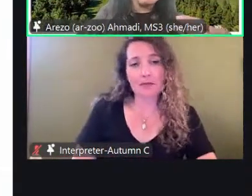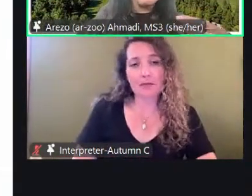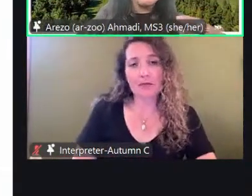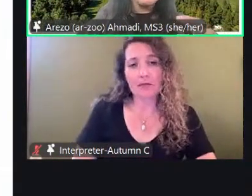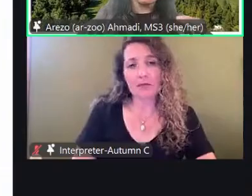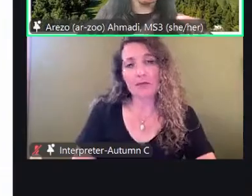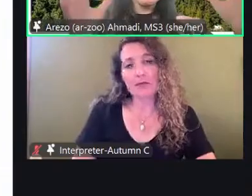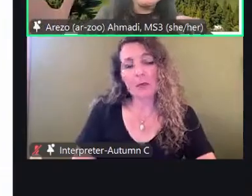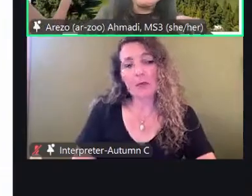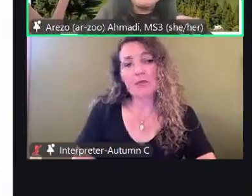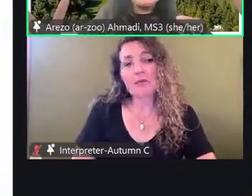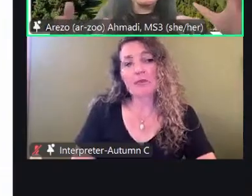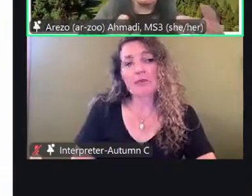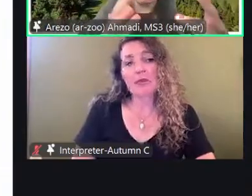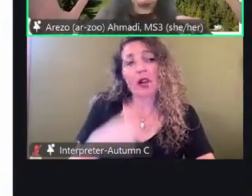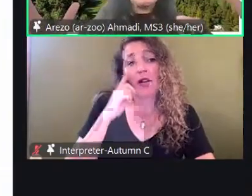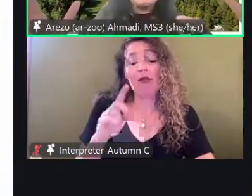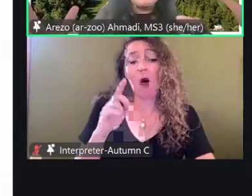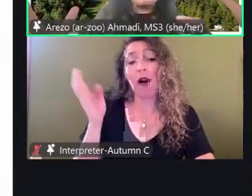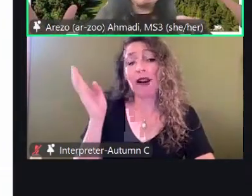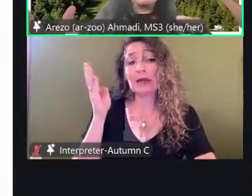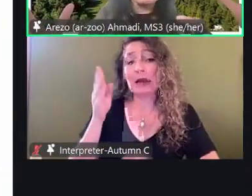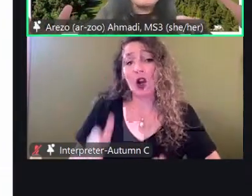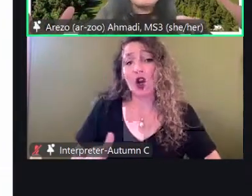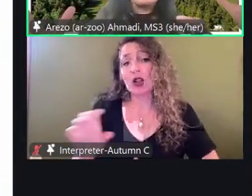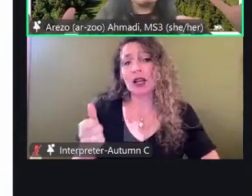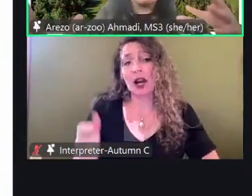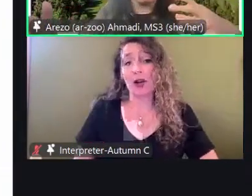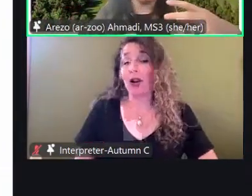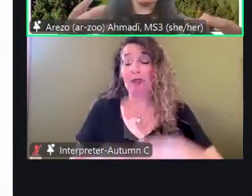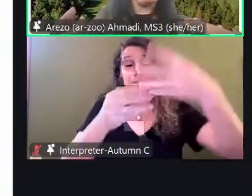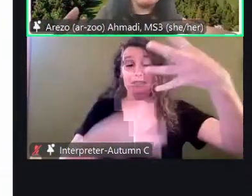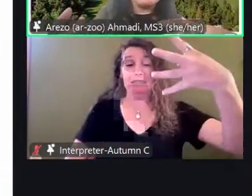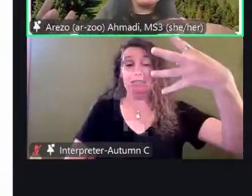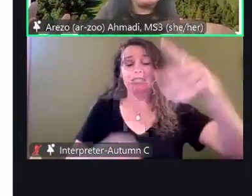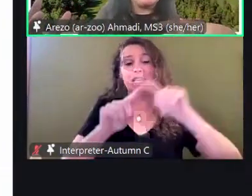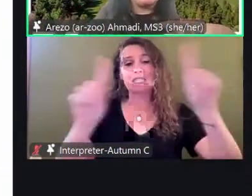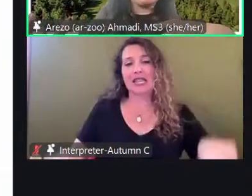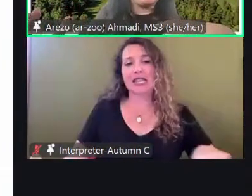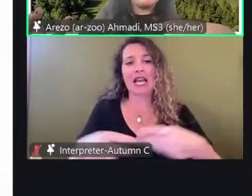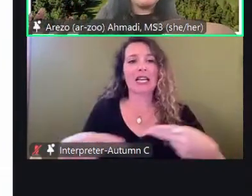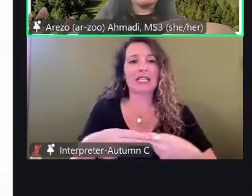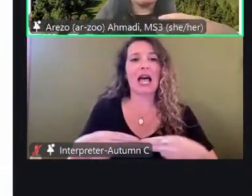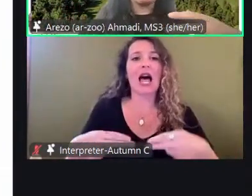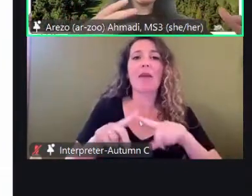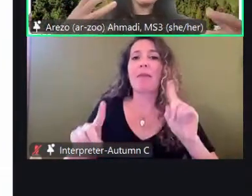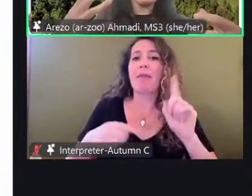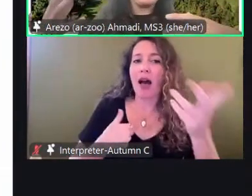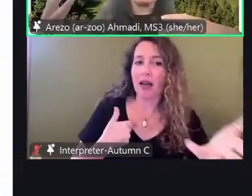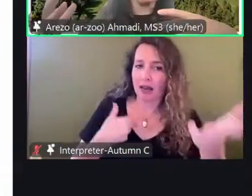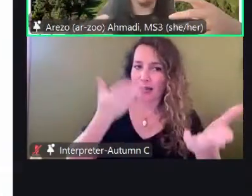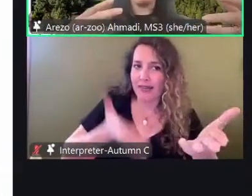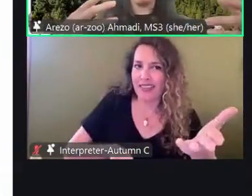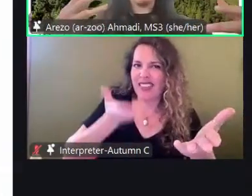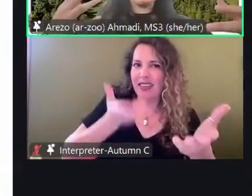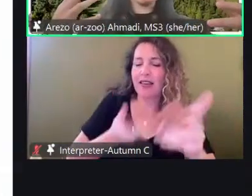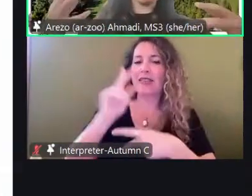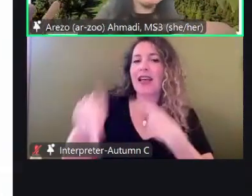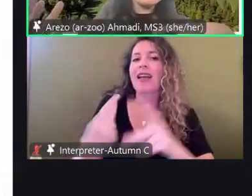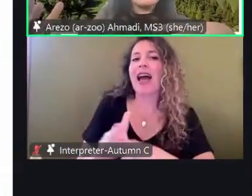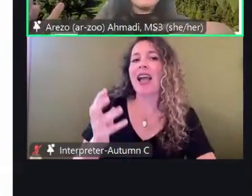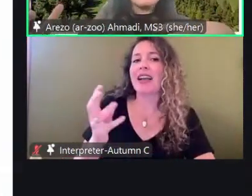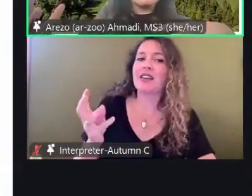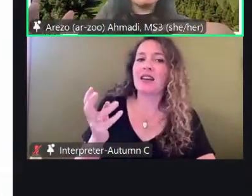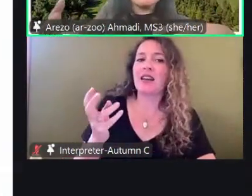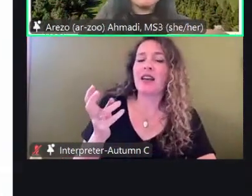And then for speakers, this is also one of those heavy slides, but just to give you an idea of the kind of